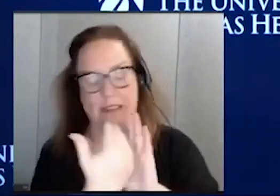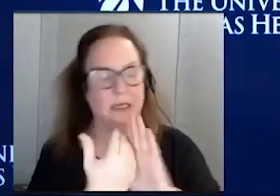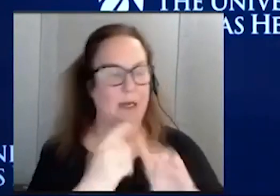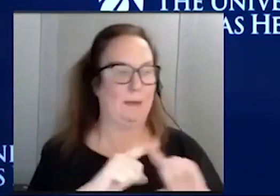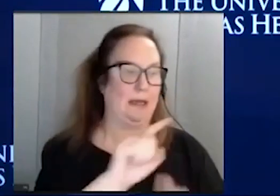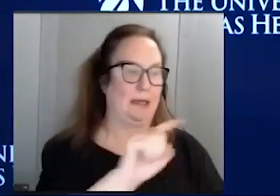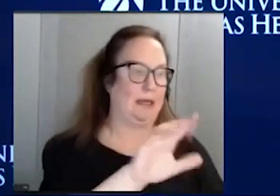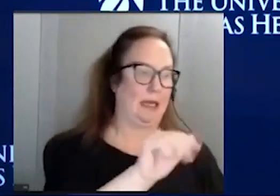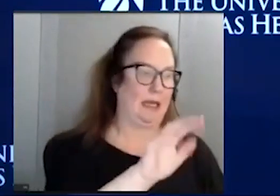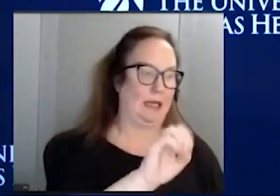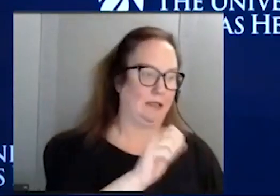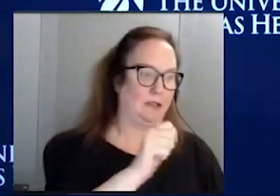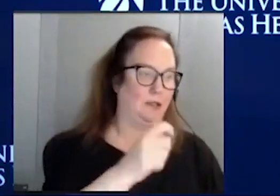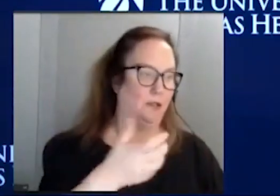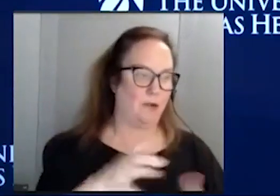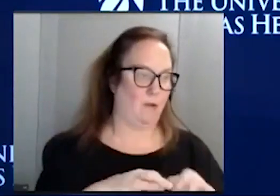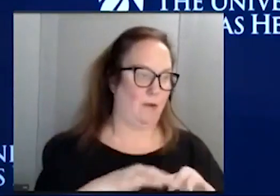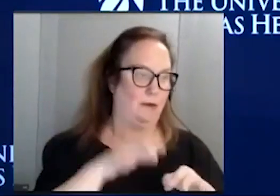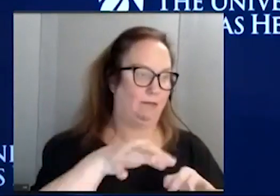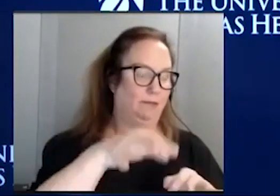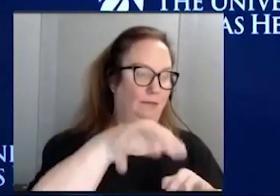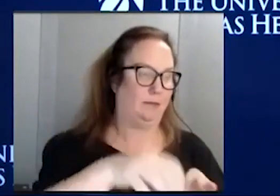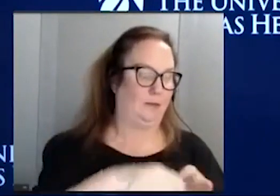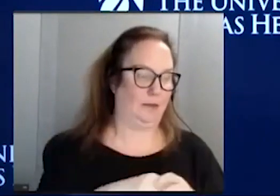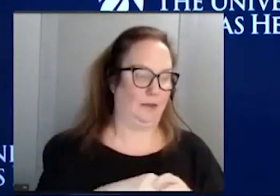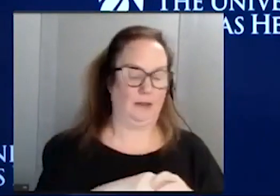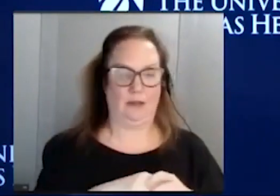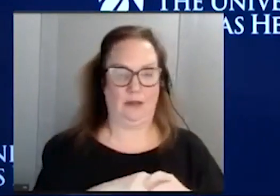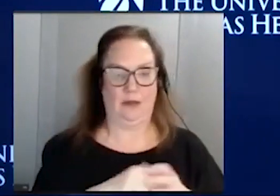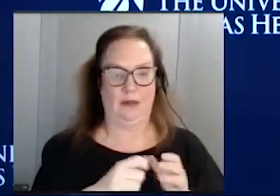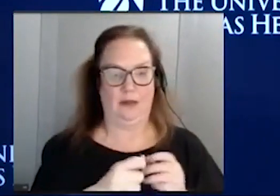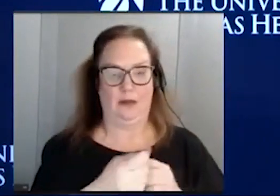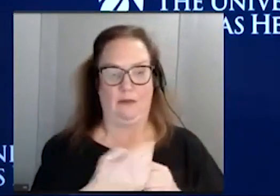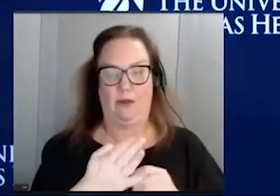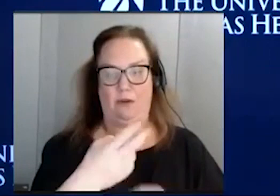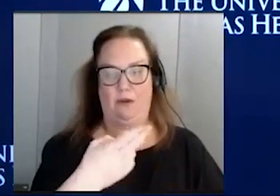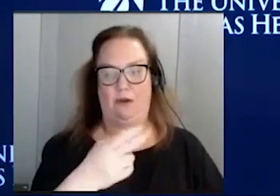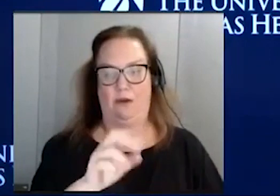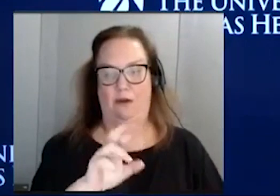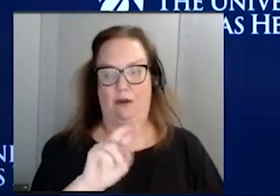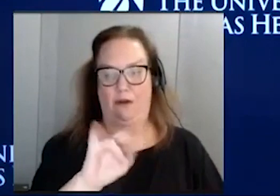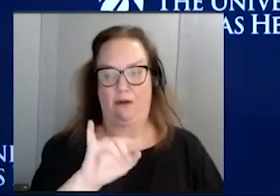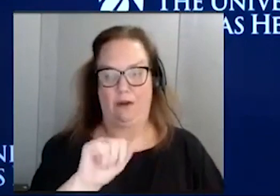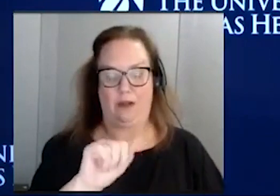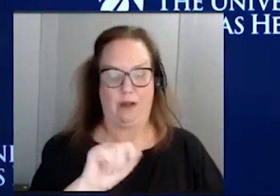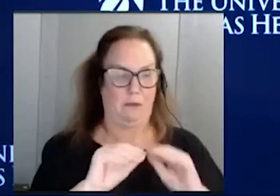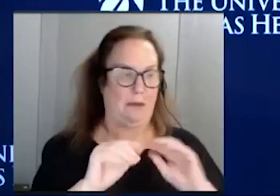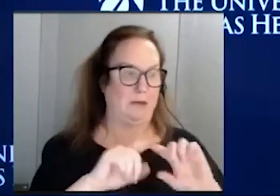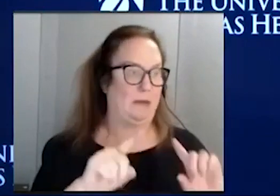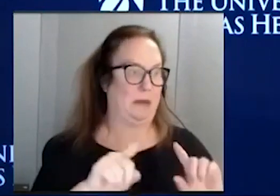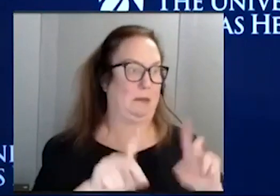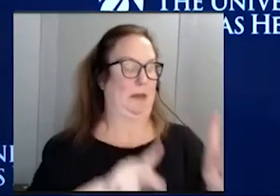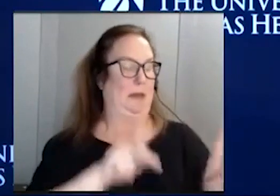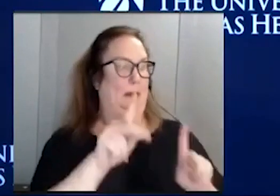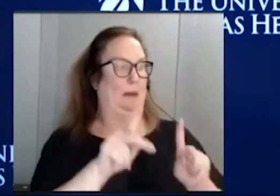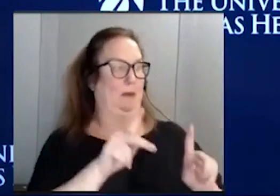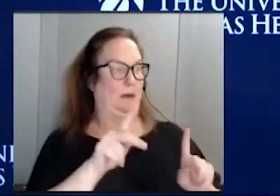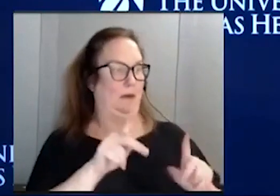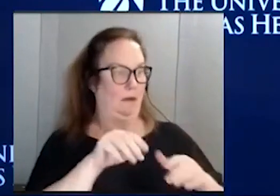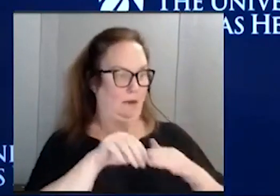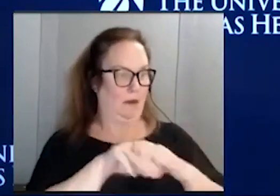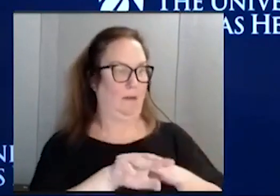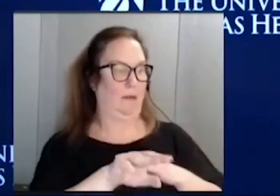want to defer. You know, maybe there's a few hernia repairs in there, but the reality is these are people who are having to be admitted